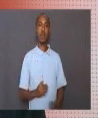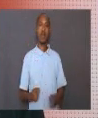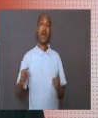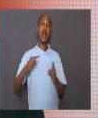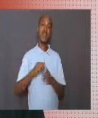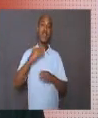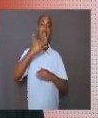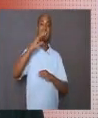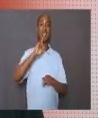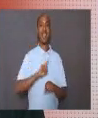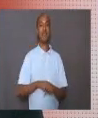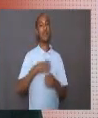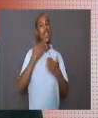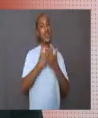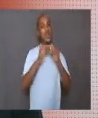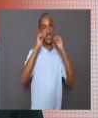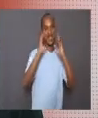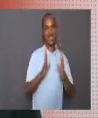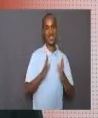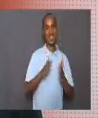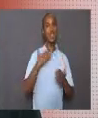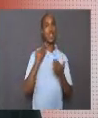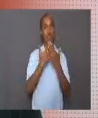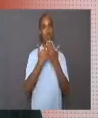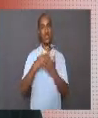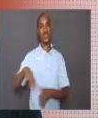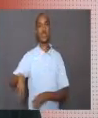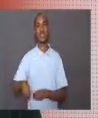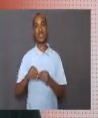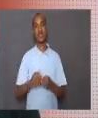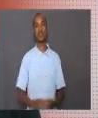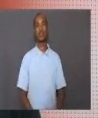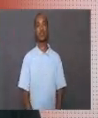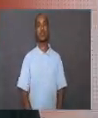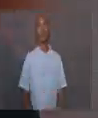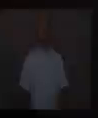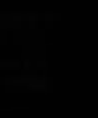Until next time, thank you, teacher. Thank you, students.